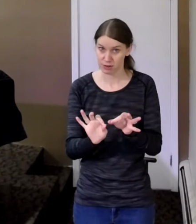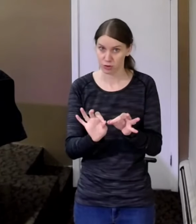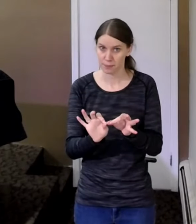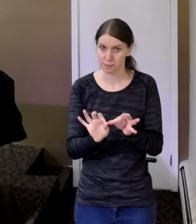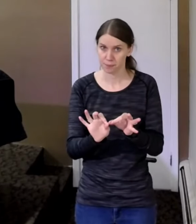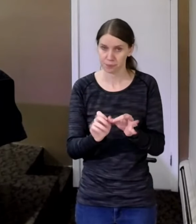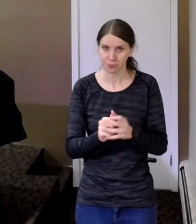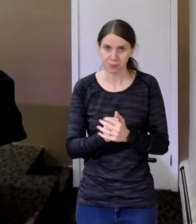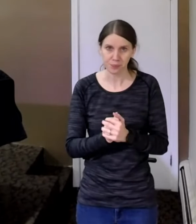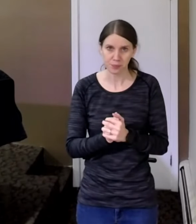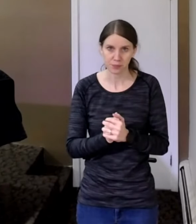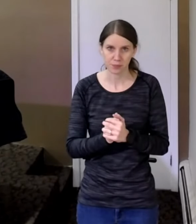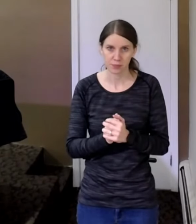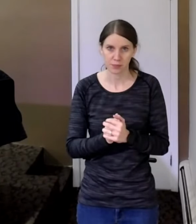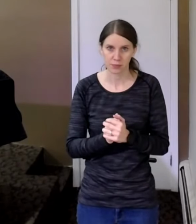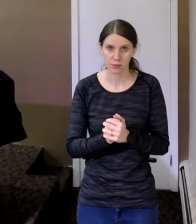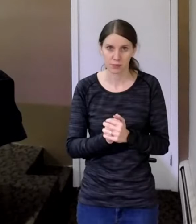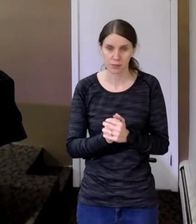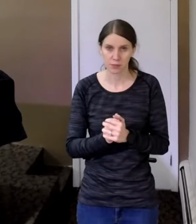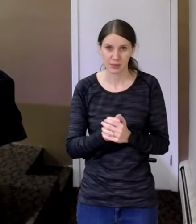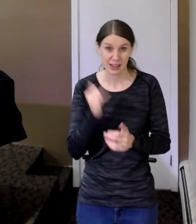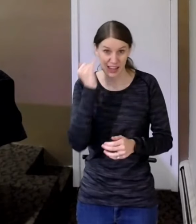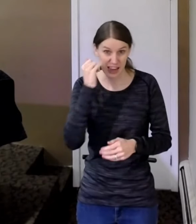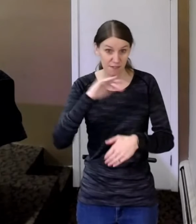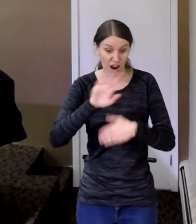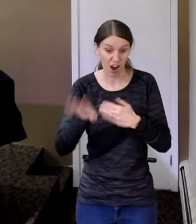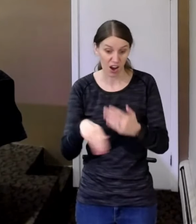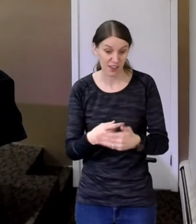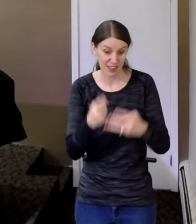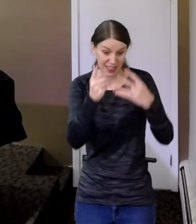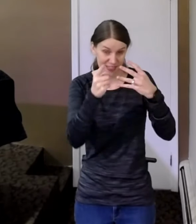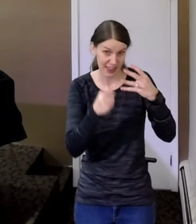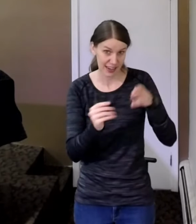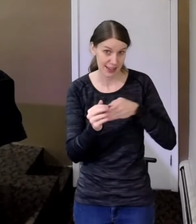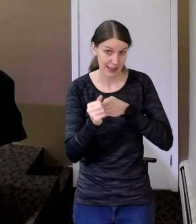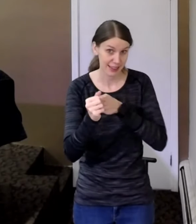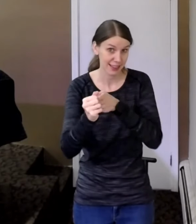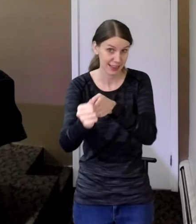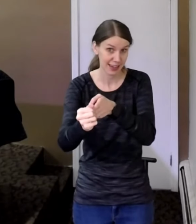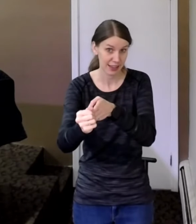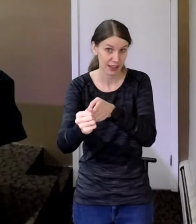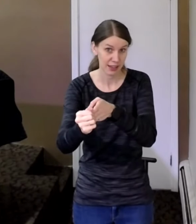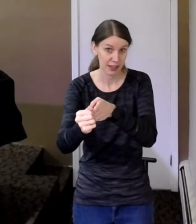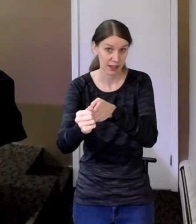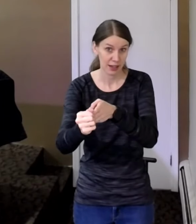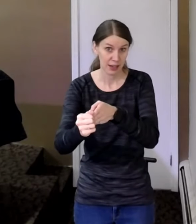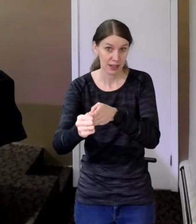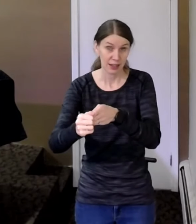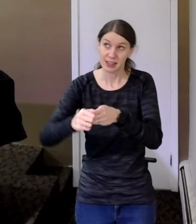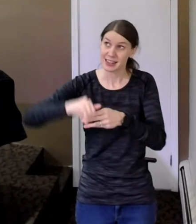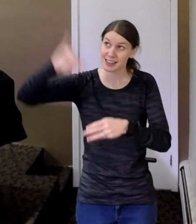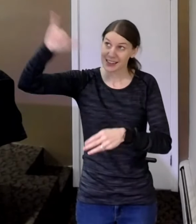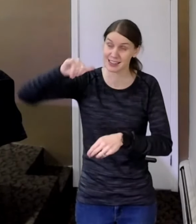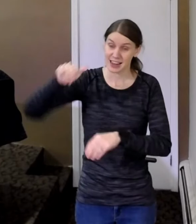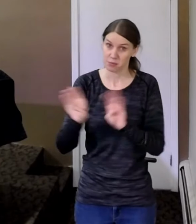if all of those things are going to lead you to follow in the steps of Jesus Christ, your Savior.